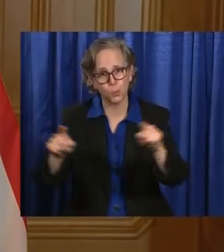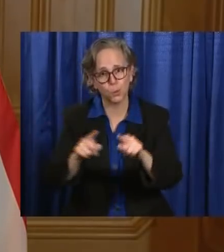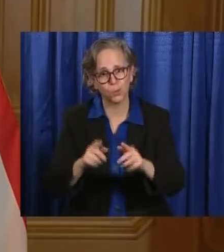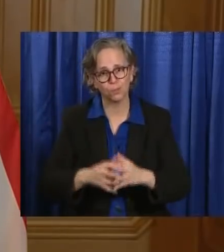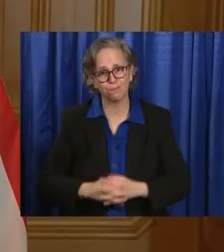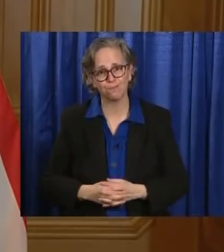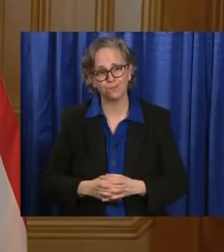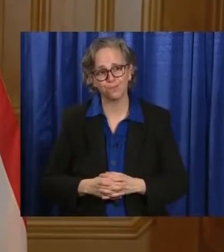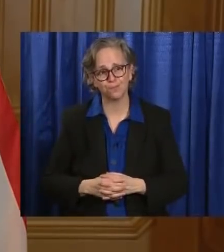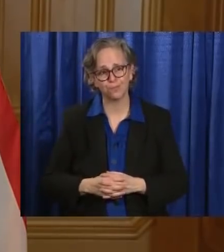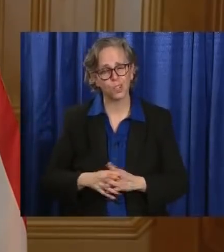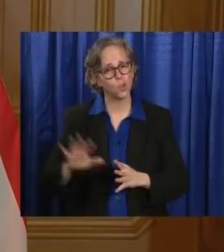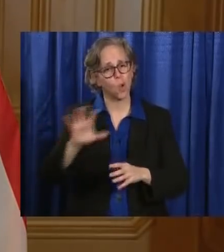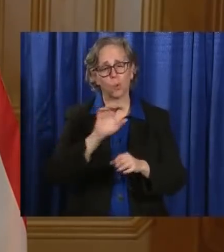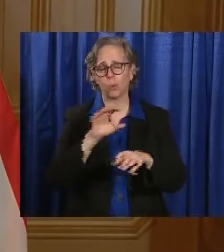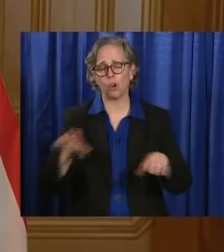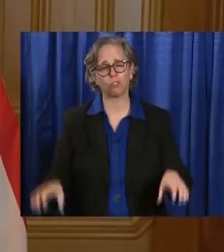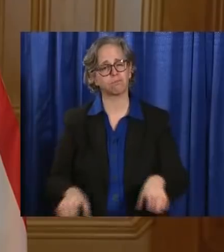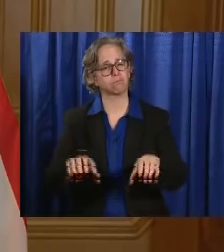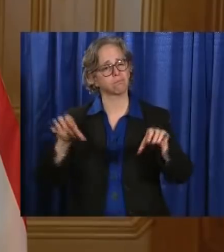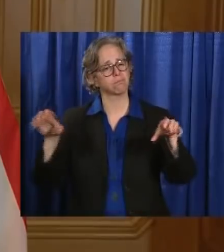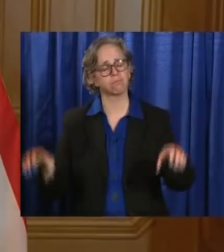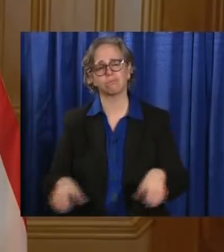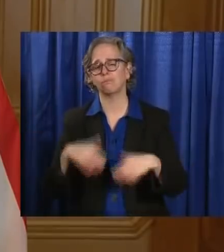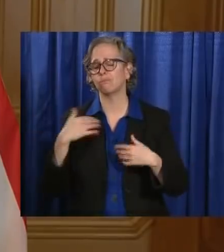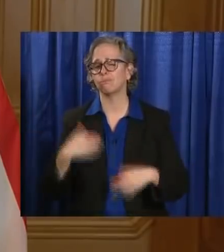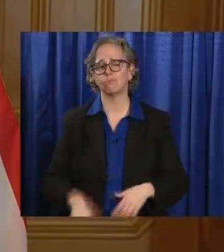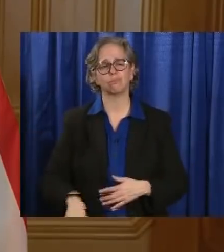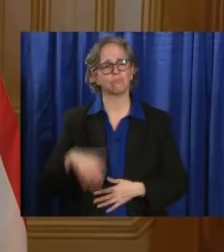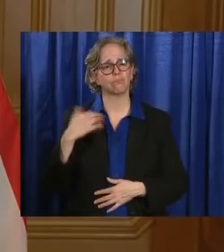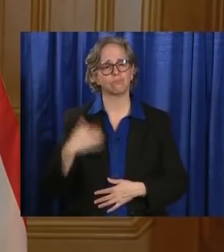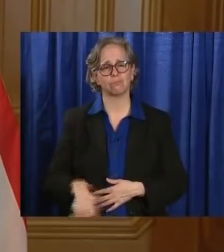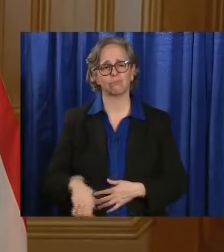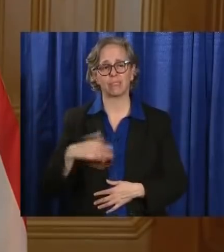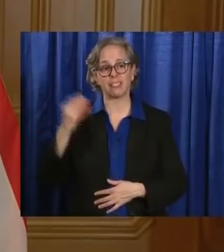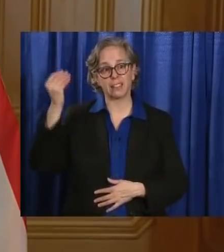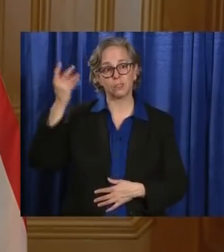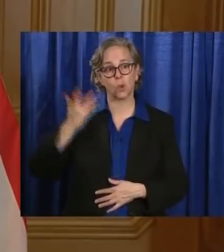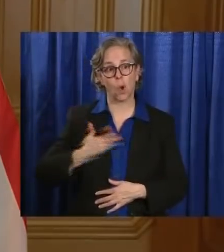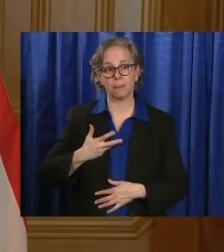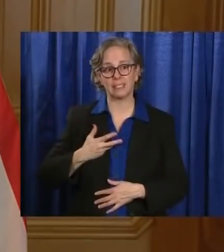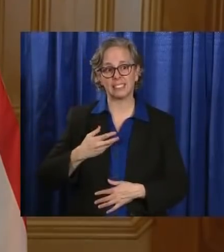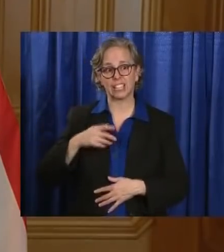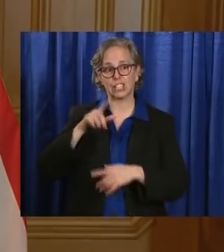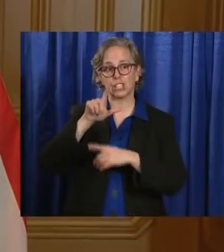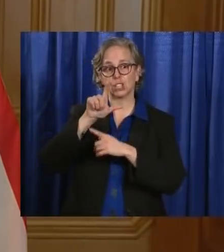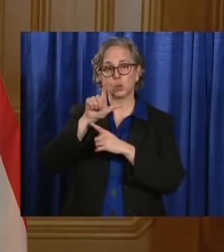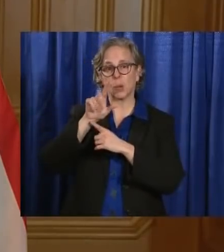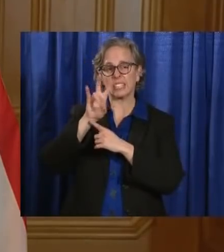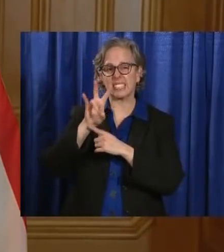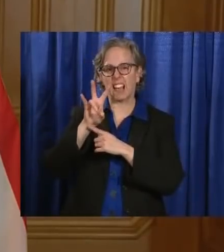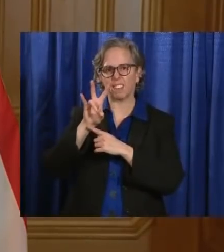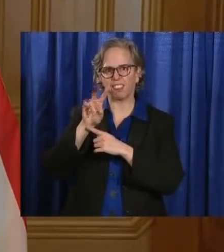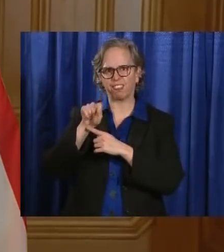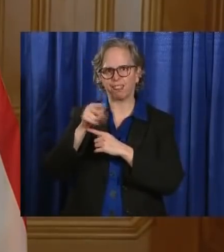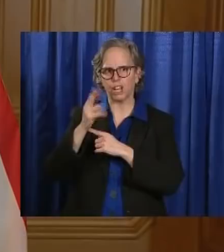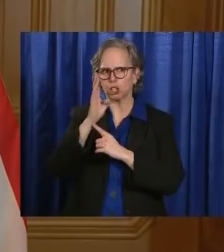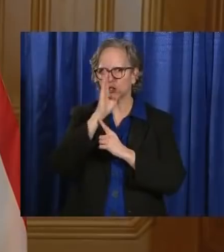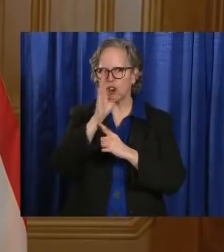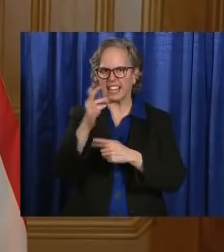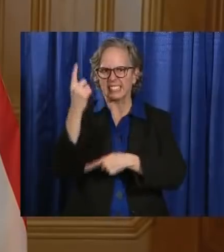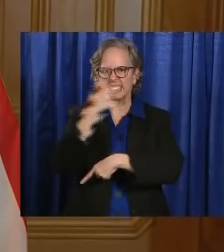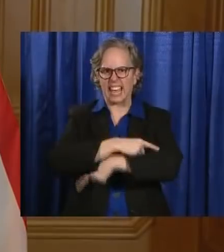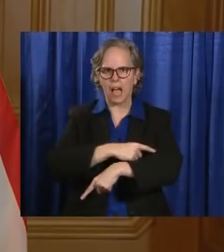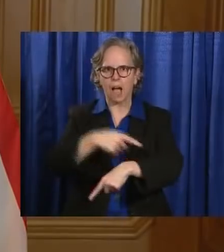that work. This is the 27th, I'm told, 27th straight day We've had a press